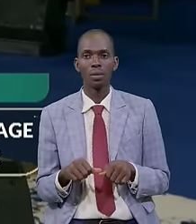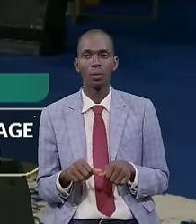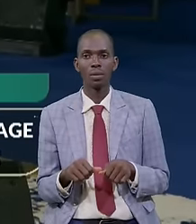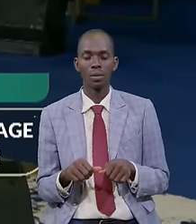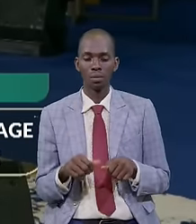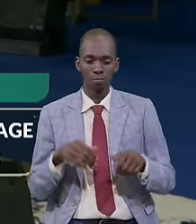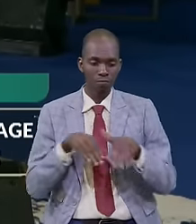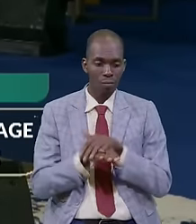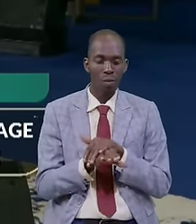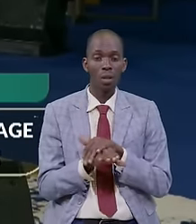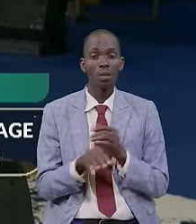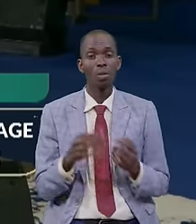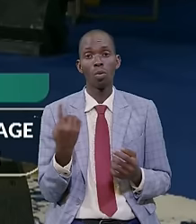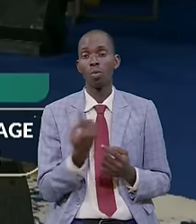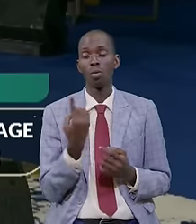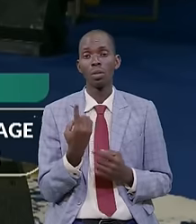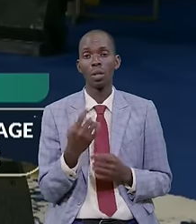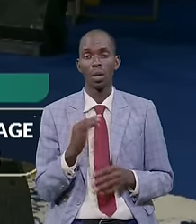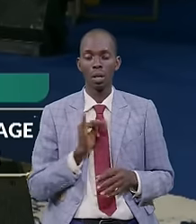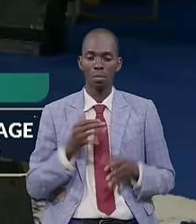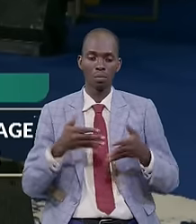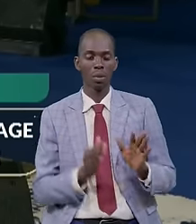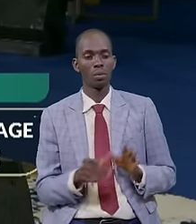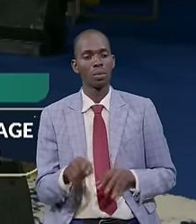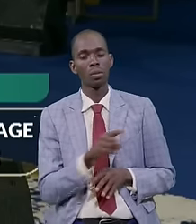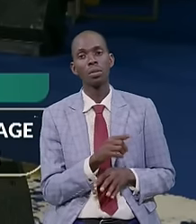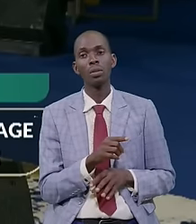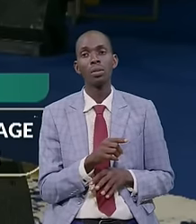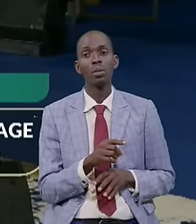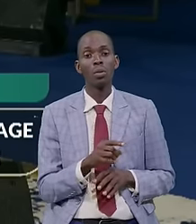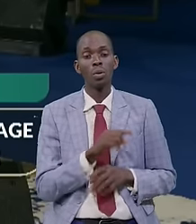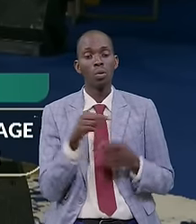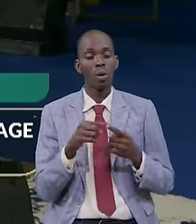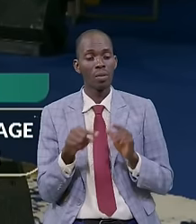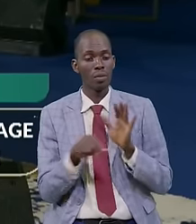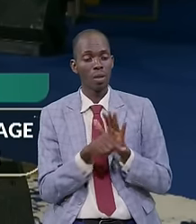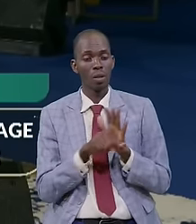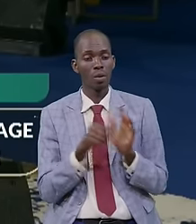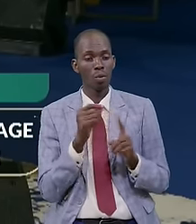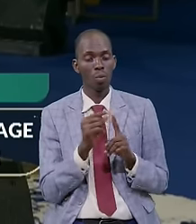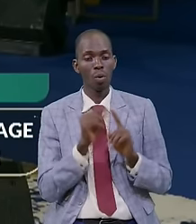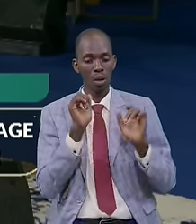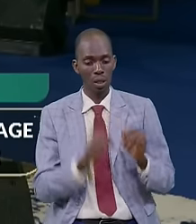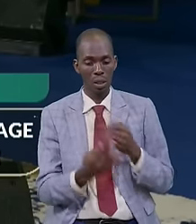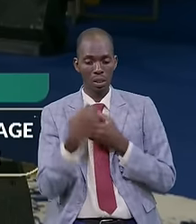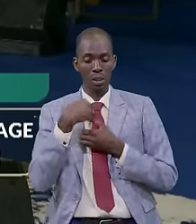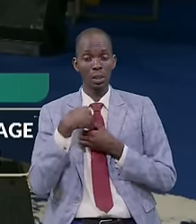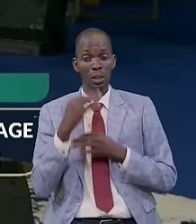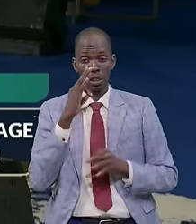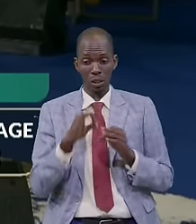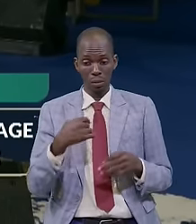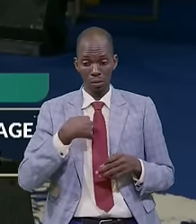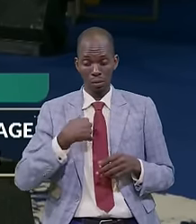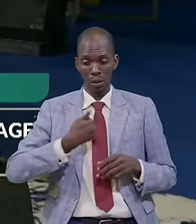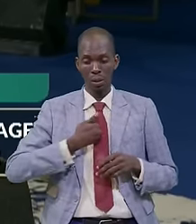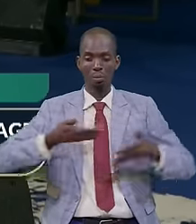permit them. Negative word. When negative word can reach except I permit